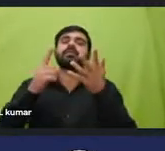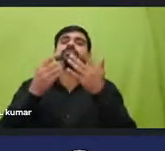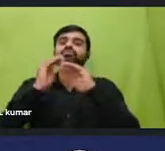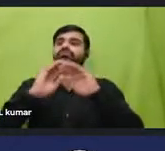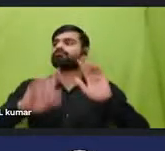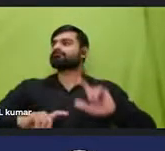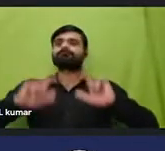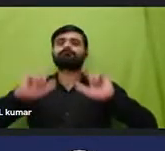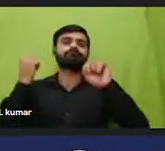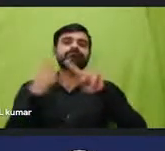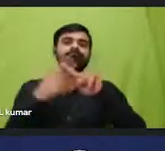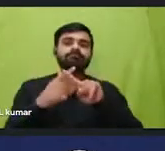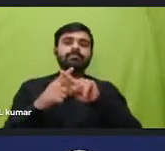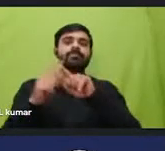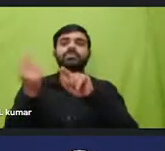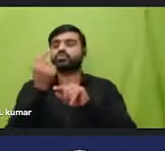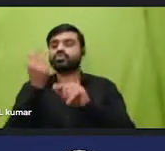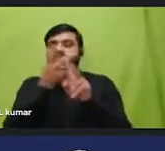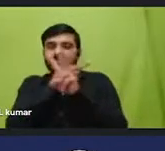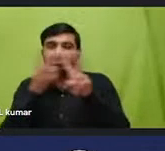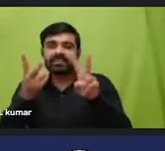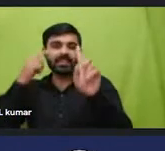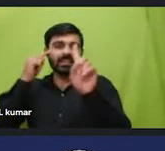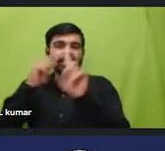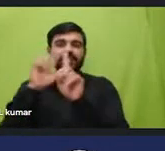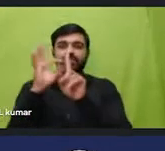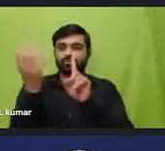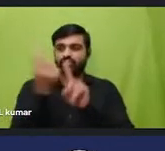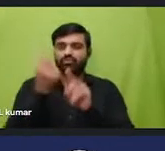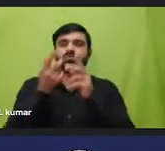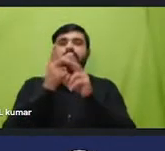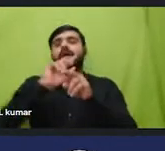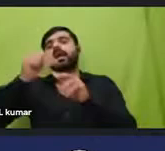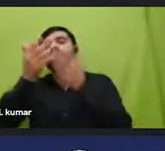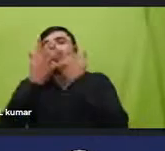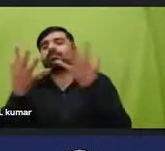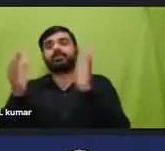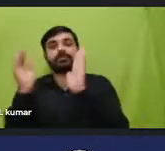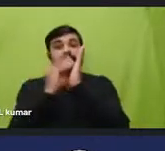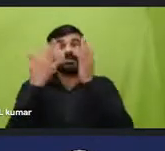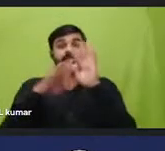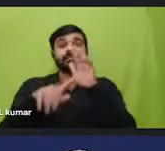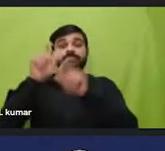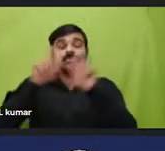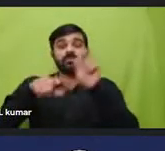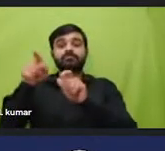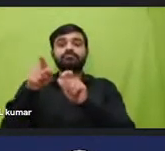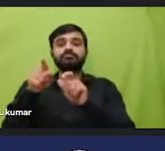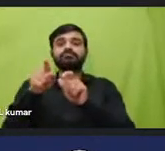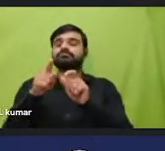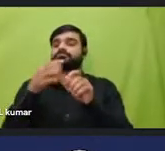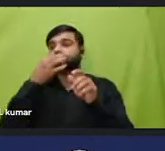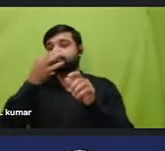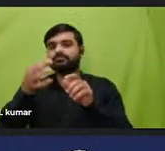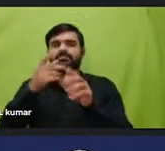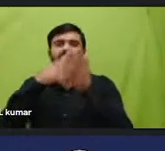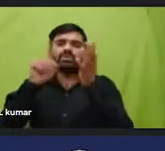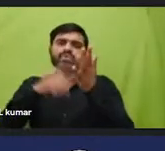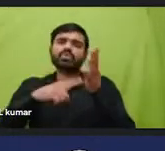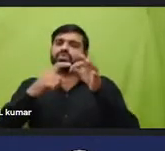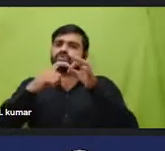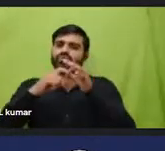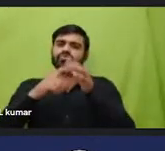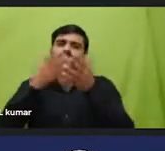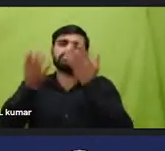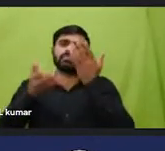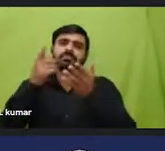suitable for using for this kind of task, and partly the other things I mentioned, that people are sort of asking the wrong questions and